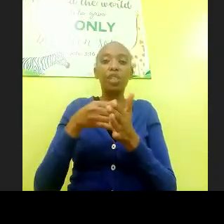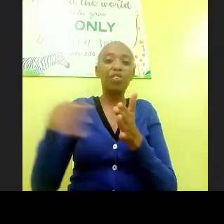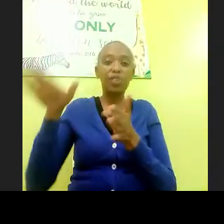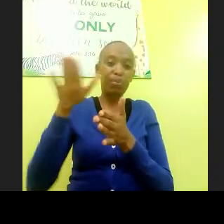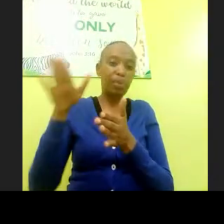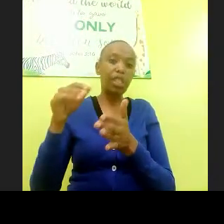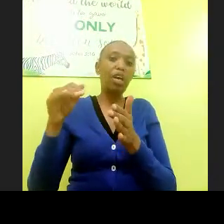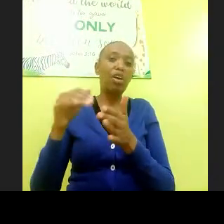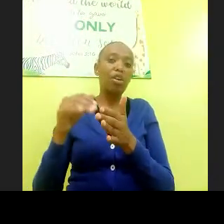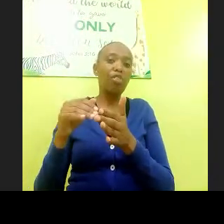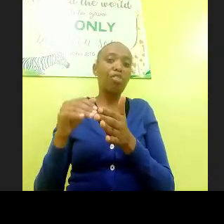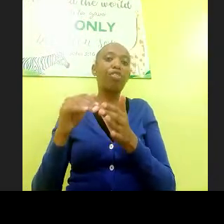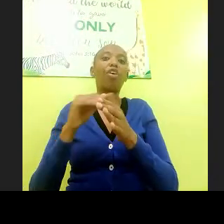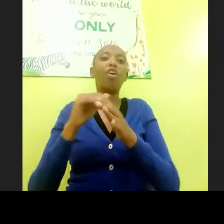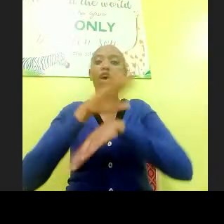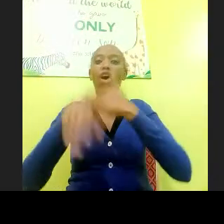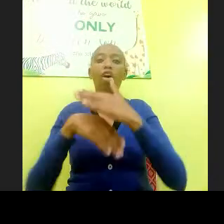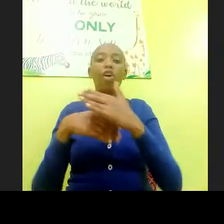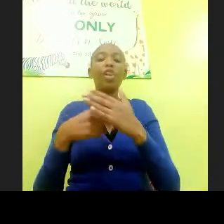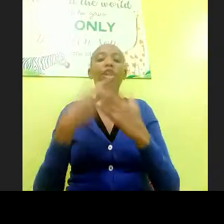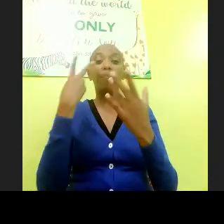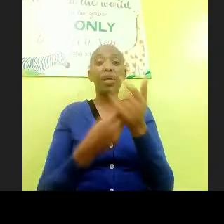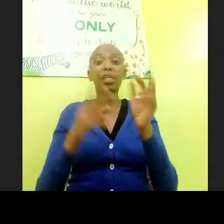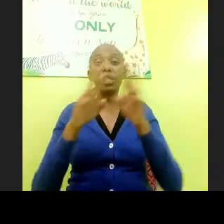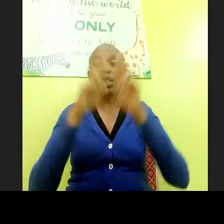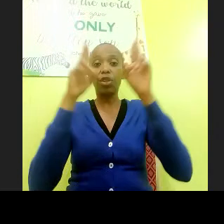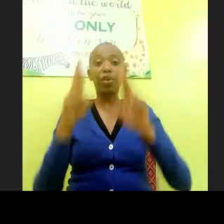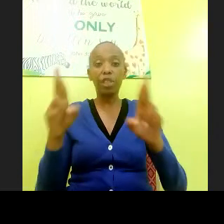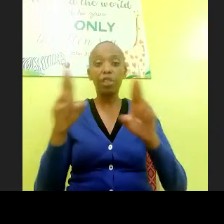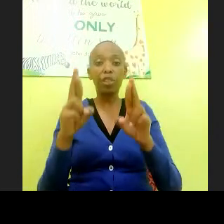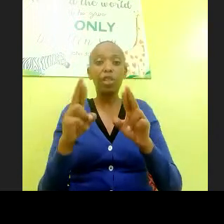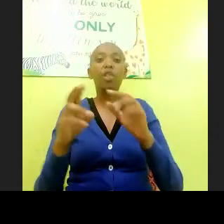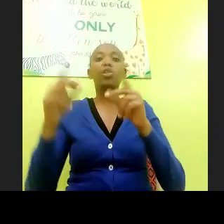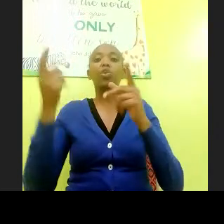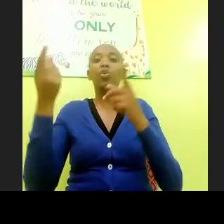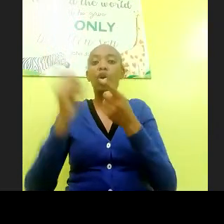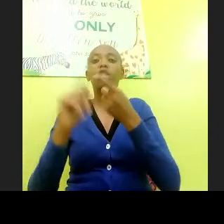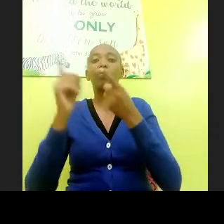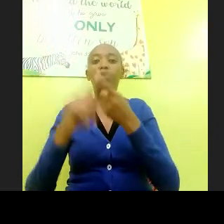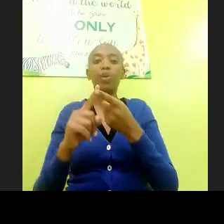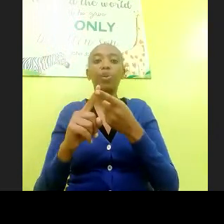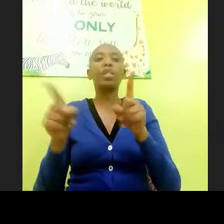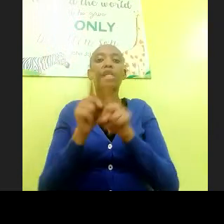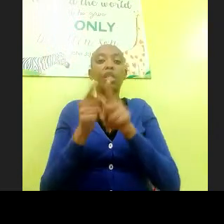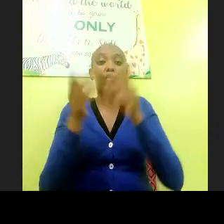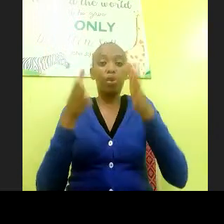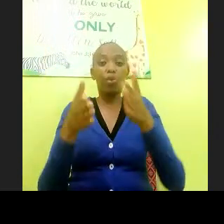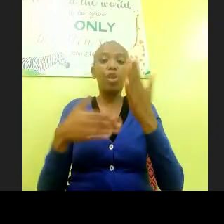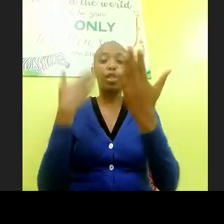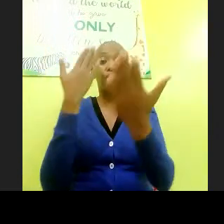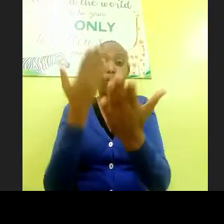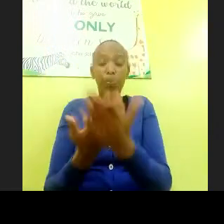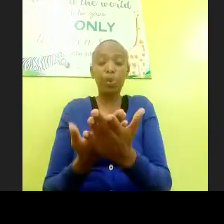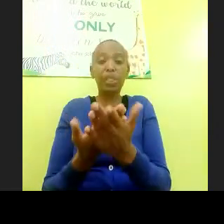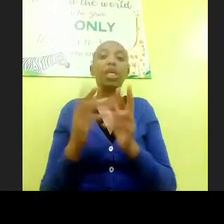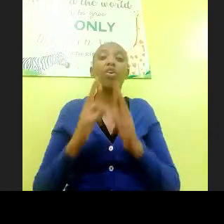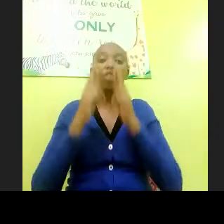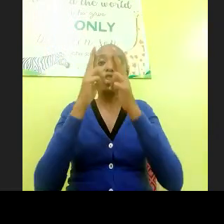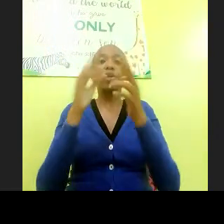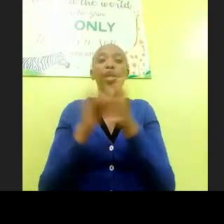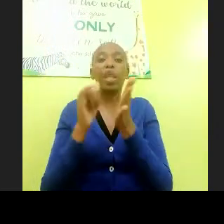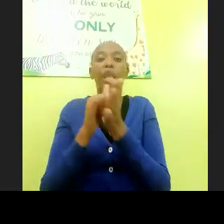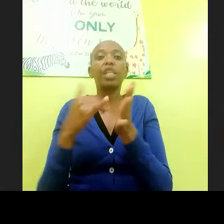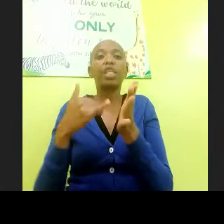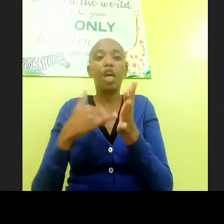other stakeholders in the region to engage, to contribute, to input into this proposed index. That is how good